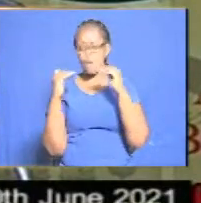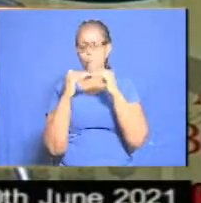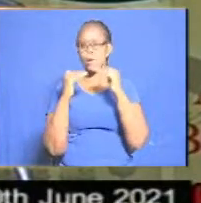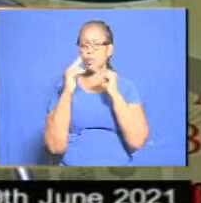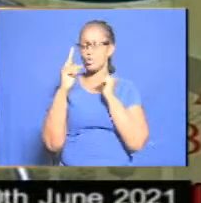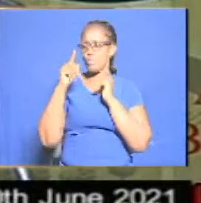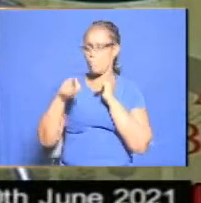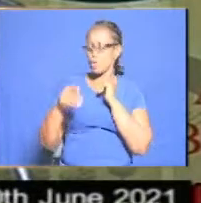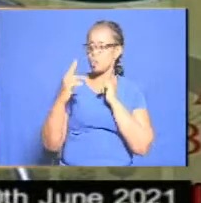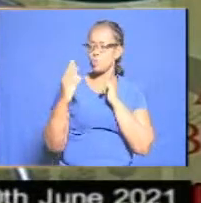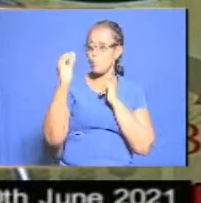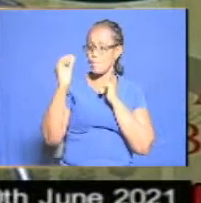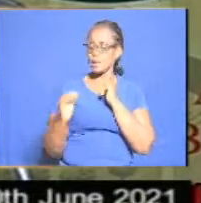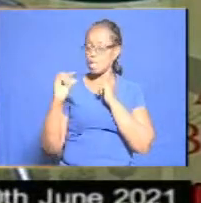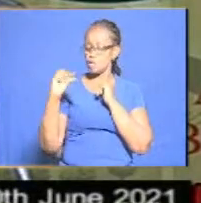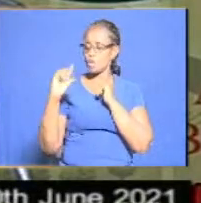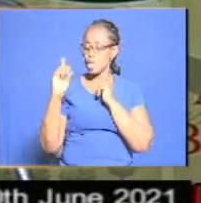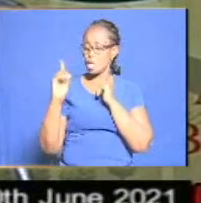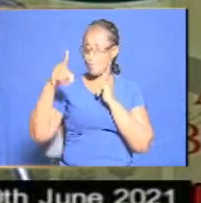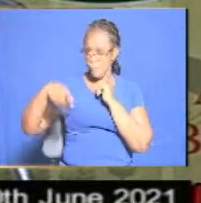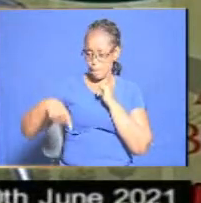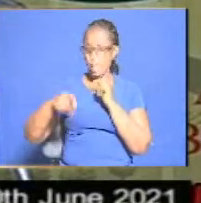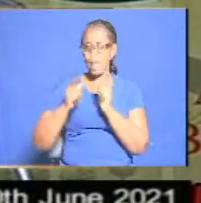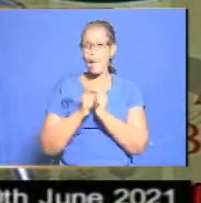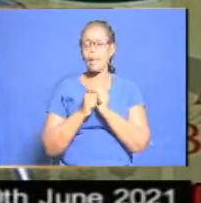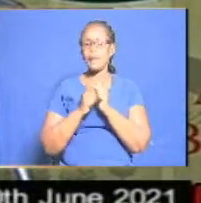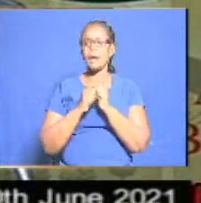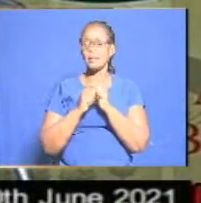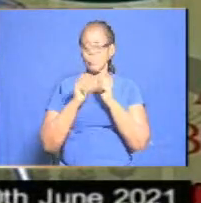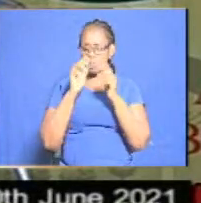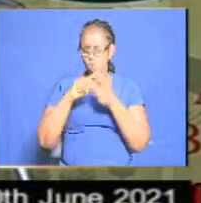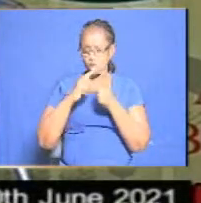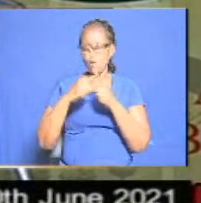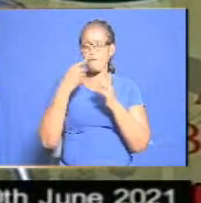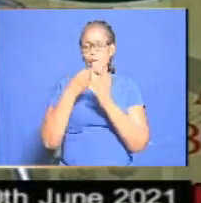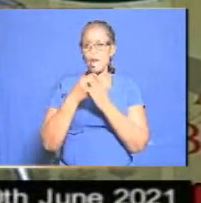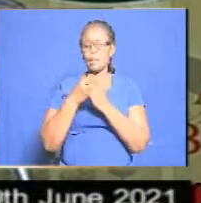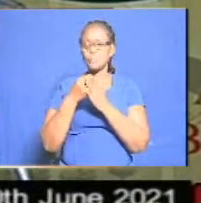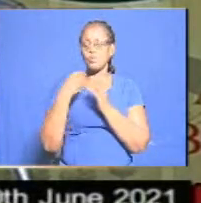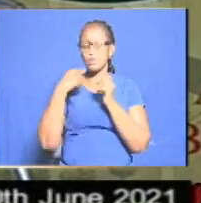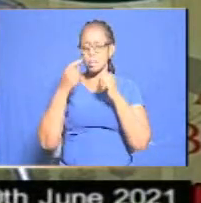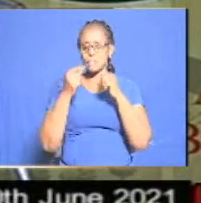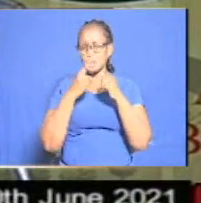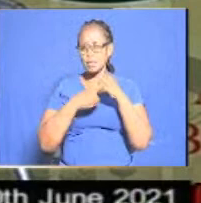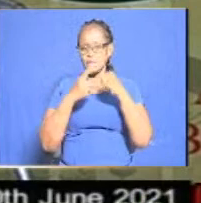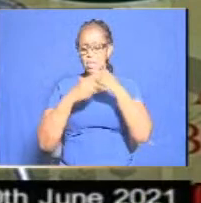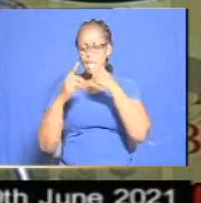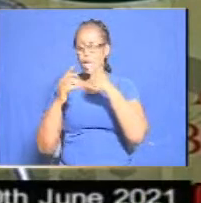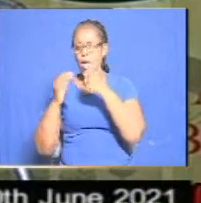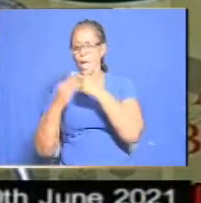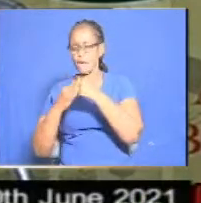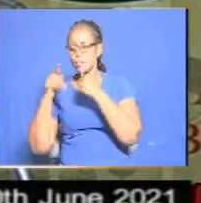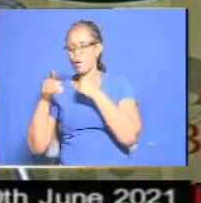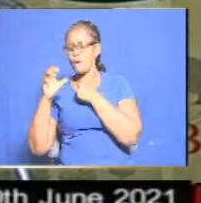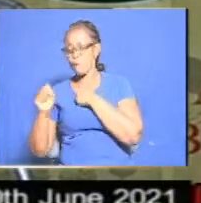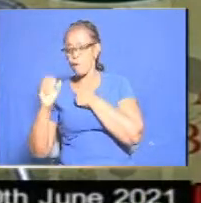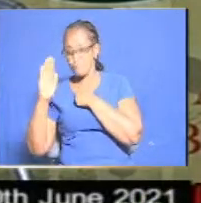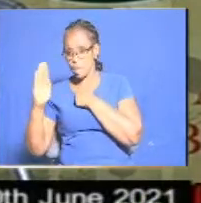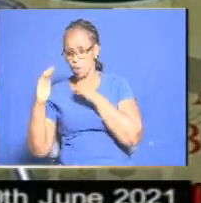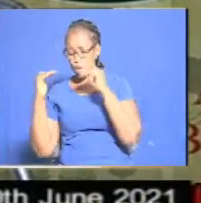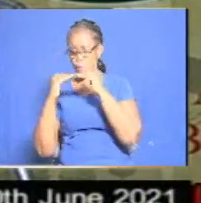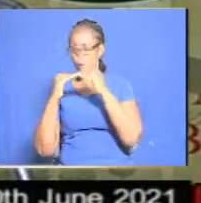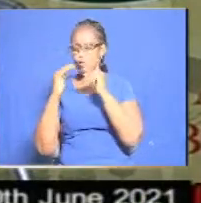of GDP, and net domestic financing of ₱658.5 billion, equivalent to 5.3% of